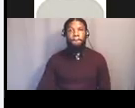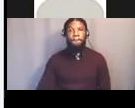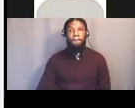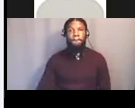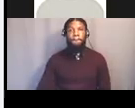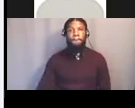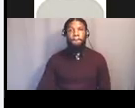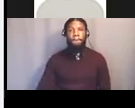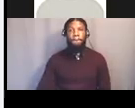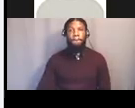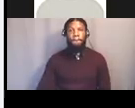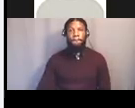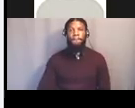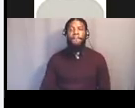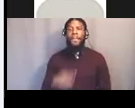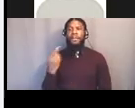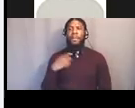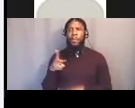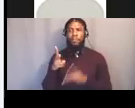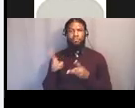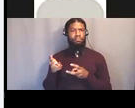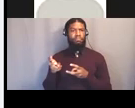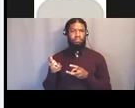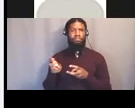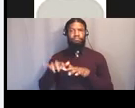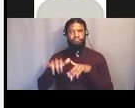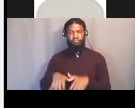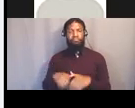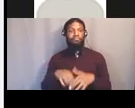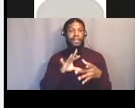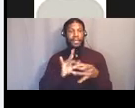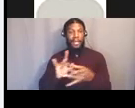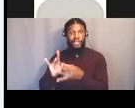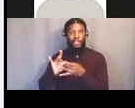Someone dropped in connection, honest.